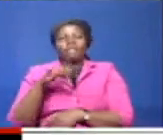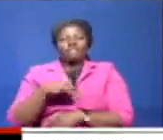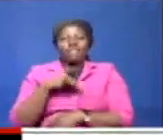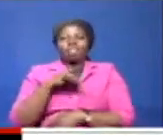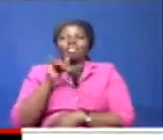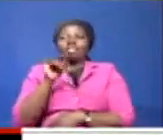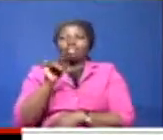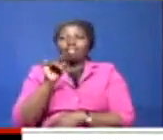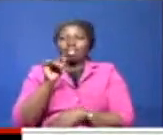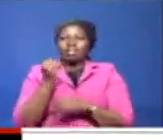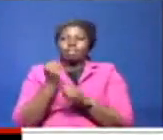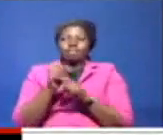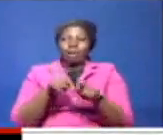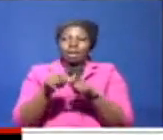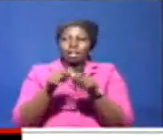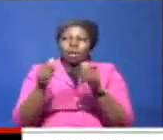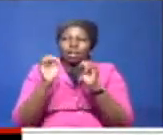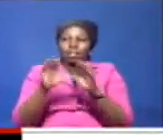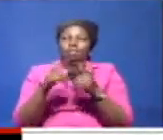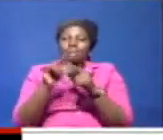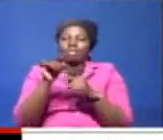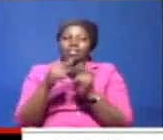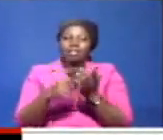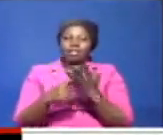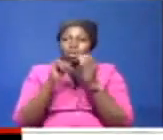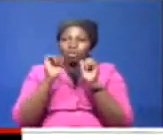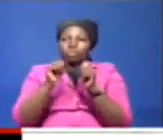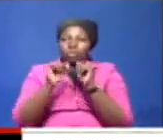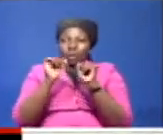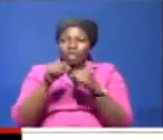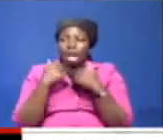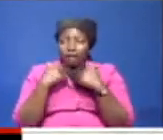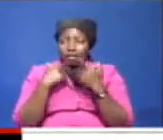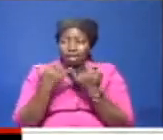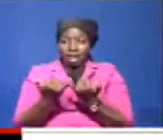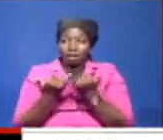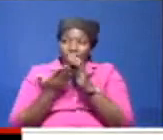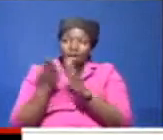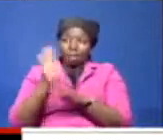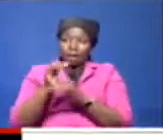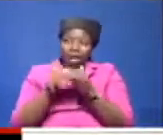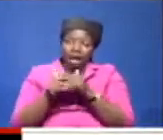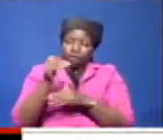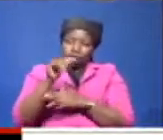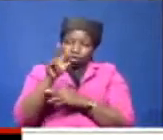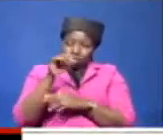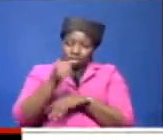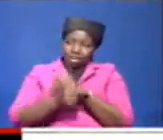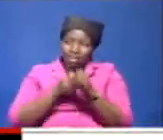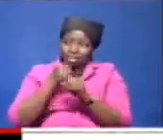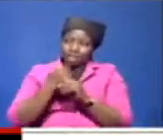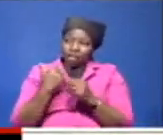can be had. Like I say, we are back after 20 years. There are things that need to be fine-tuned.